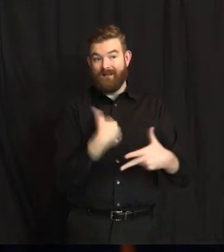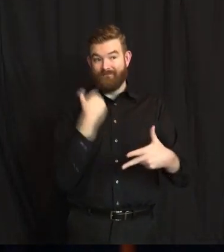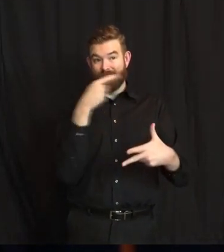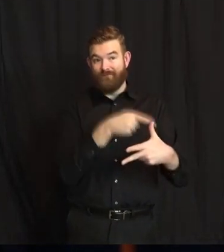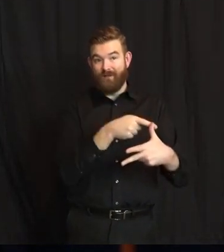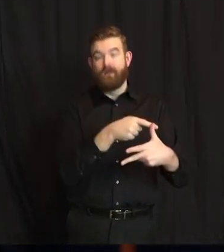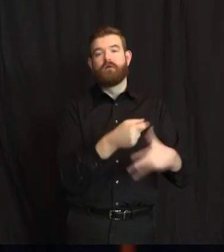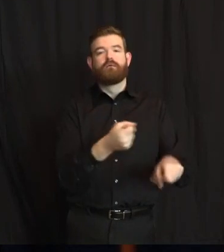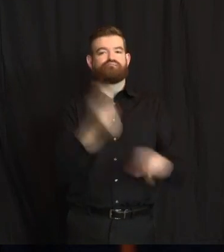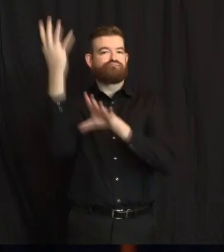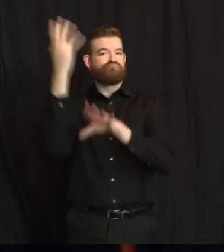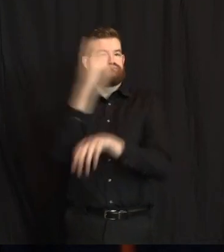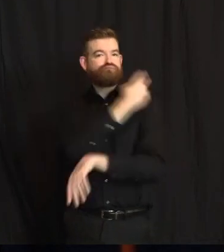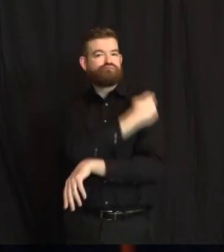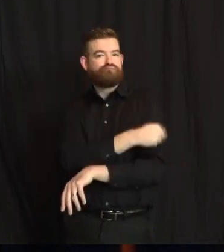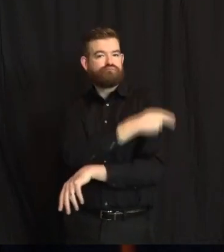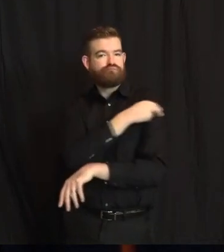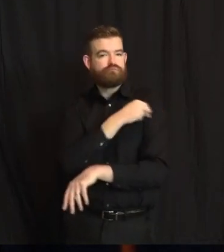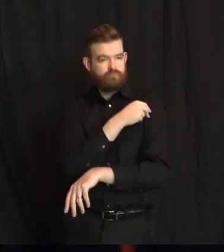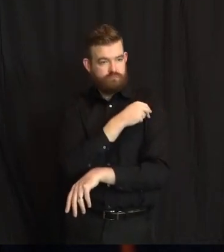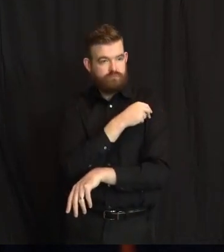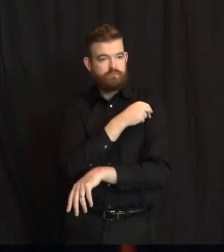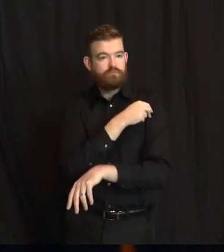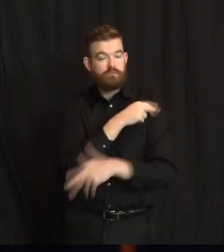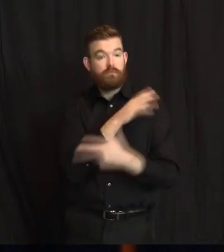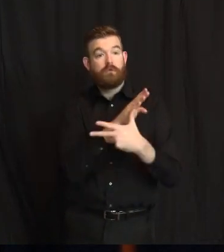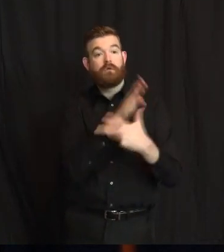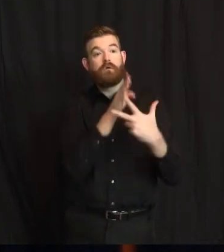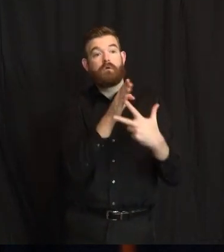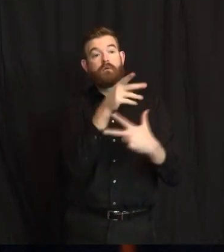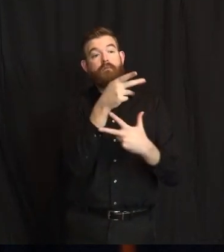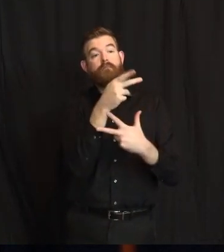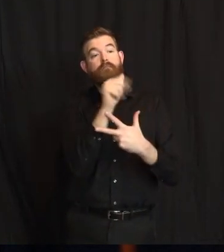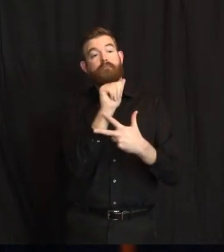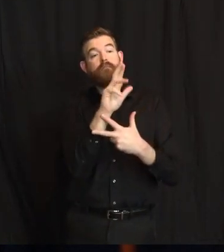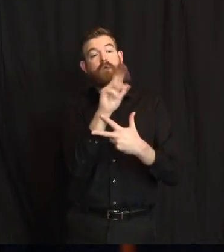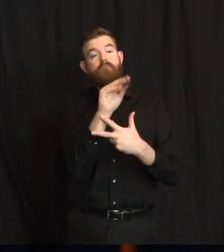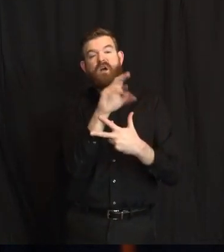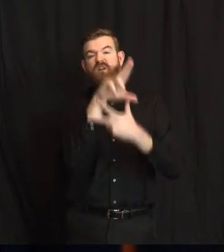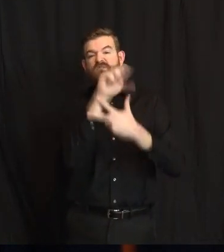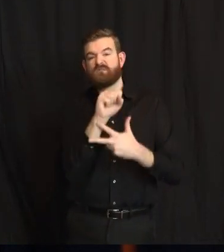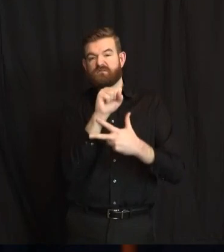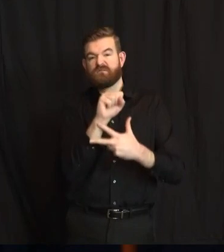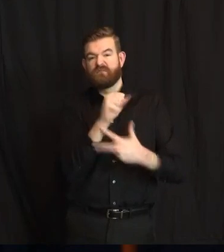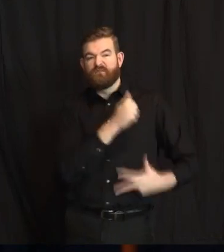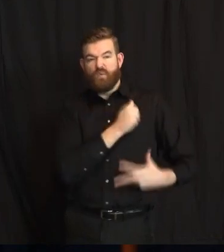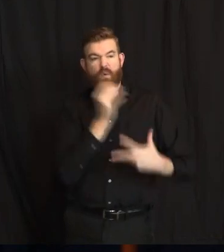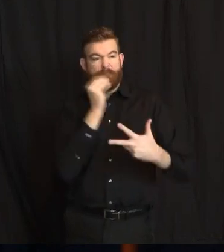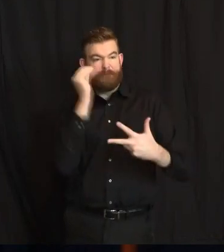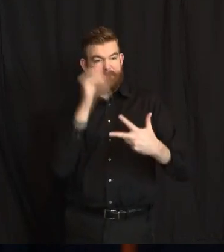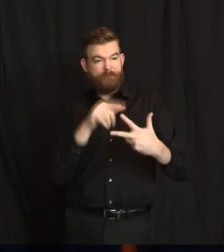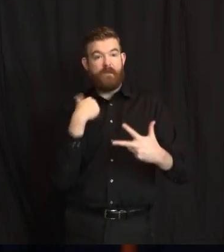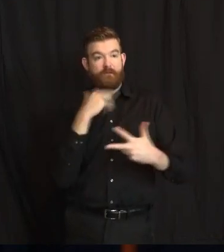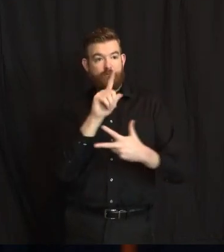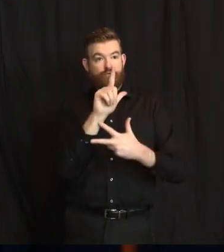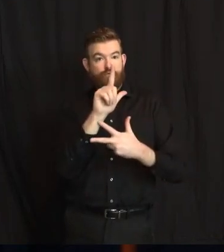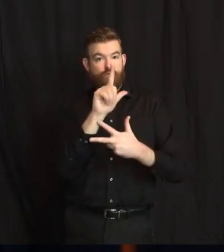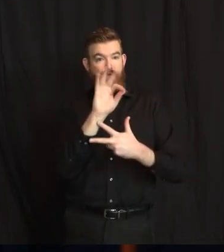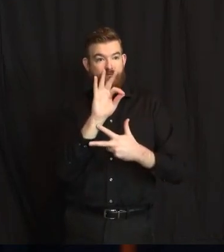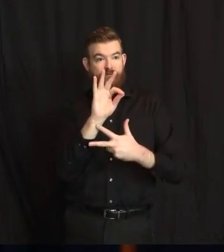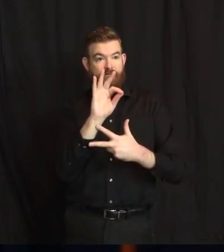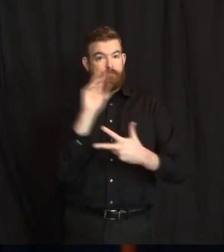hospitalized. The Paramus home has 29 residents and 17 staff who have